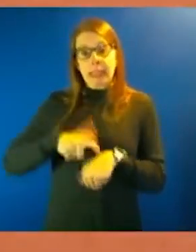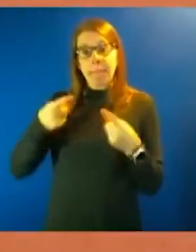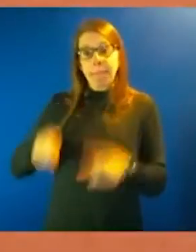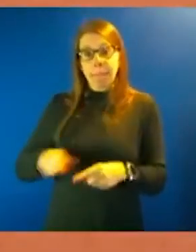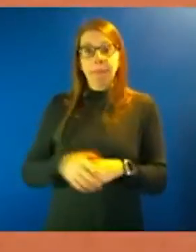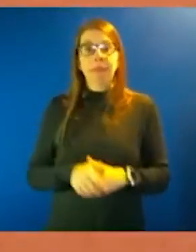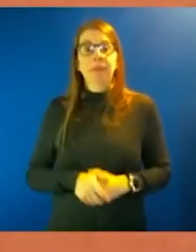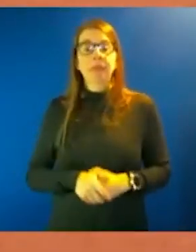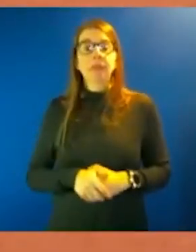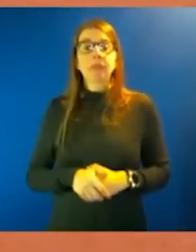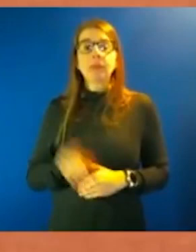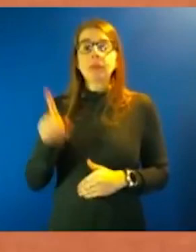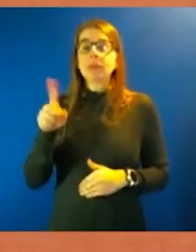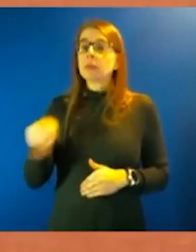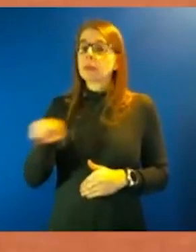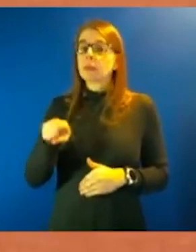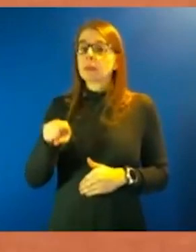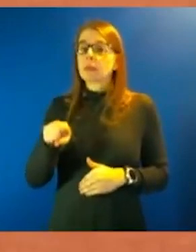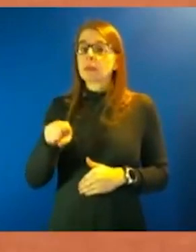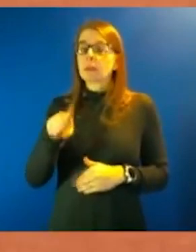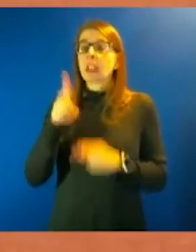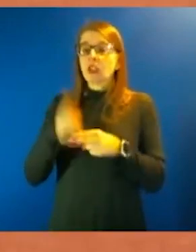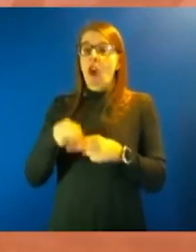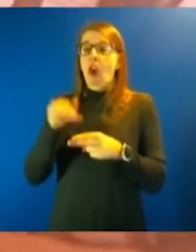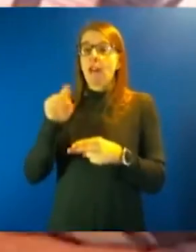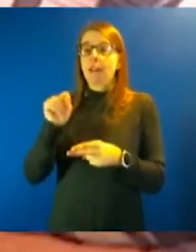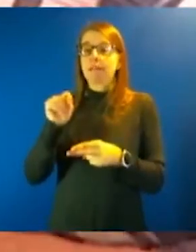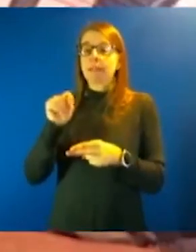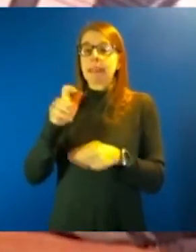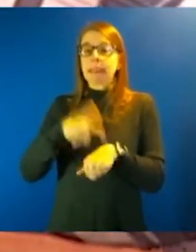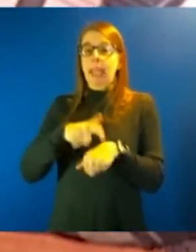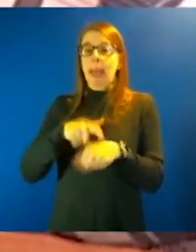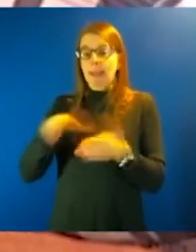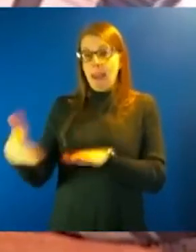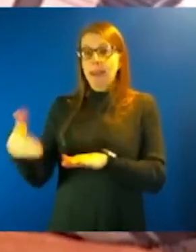had to call it his time of death.